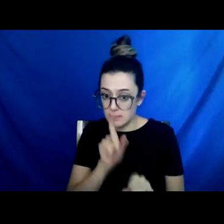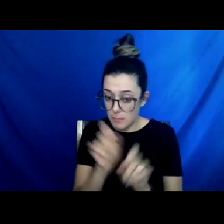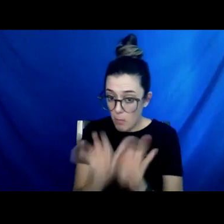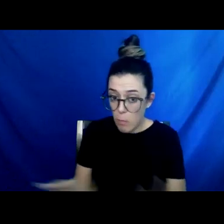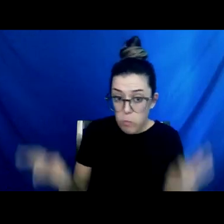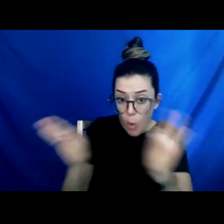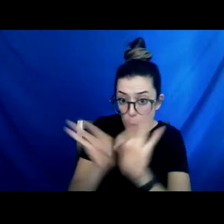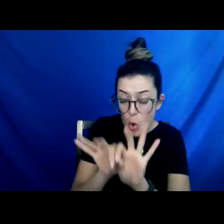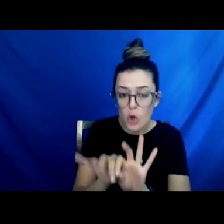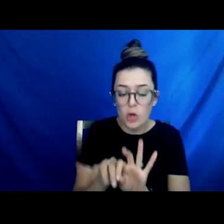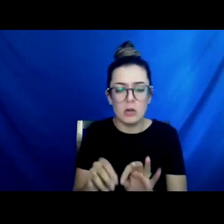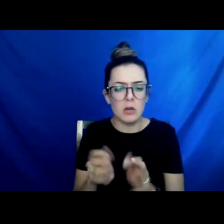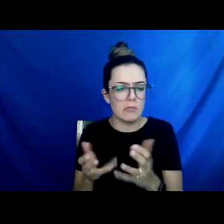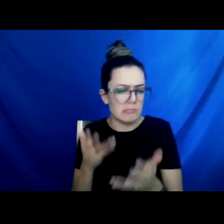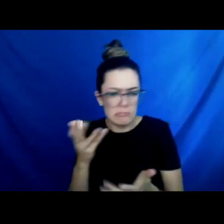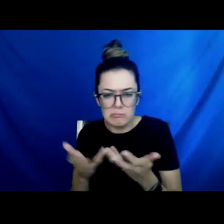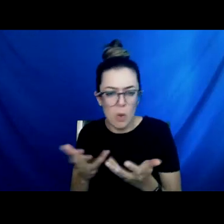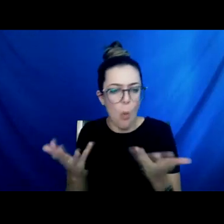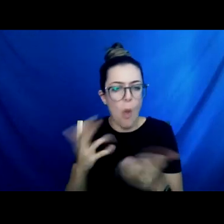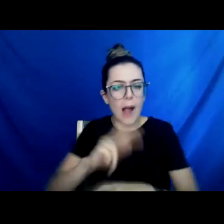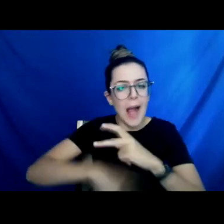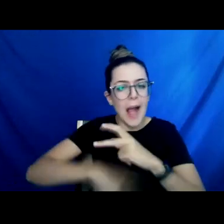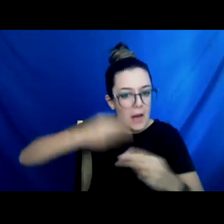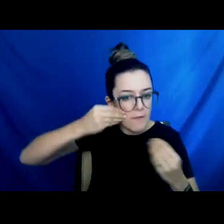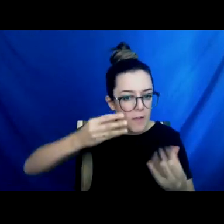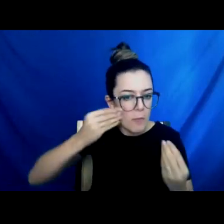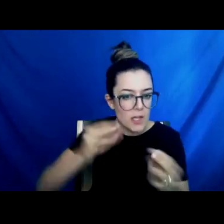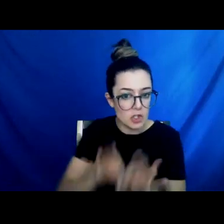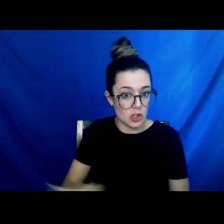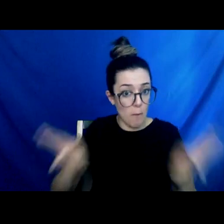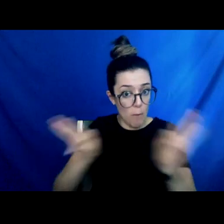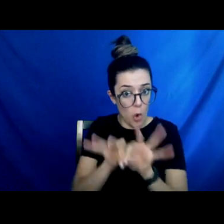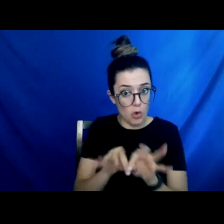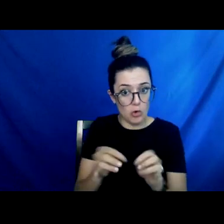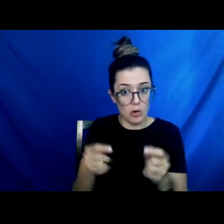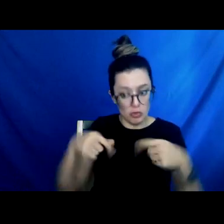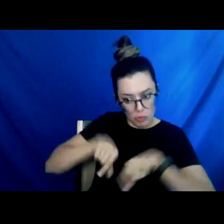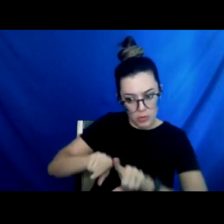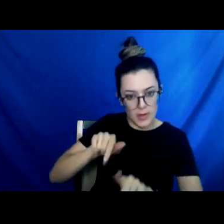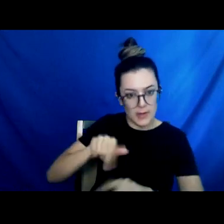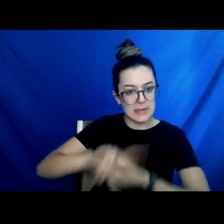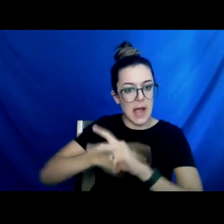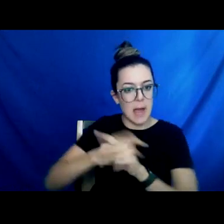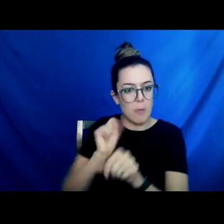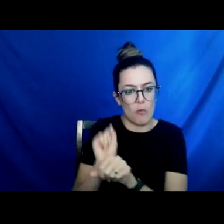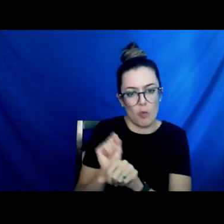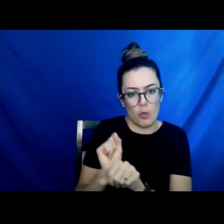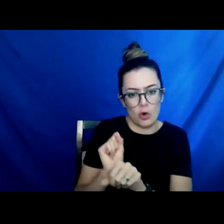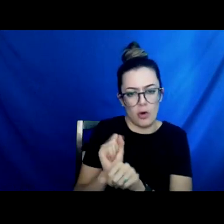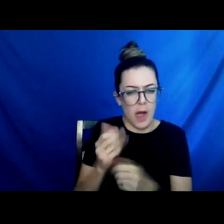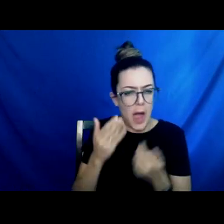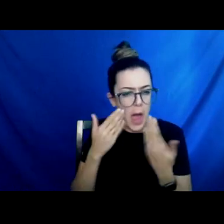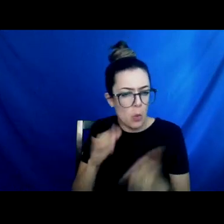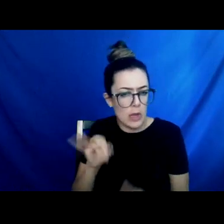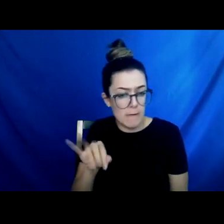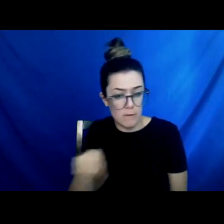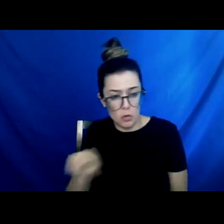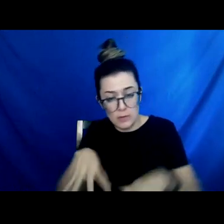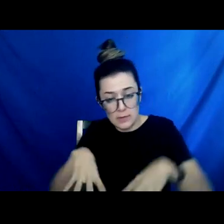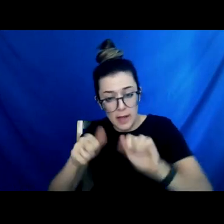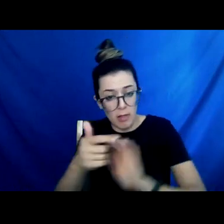lot. What kind of information is important when you're doing this work? You know, I don't know how many of you have taken law courses, but I had to